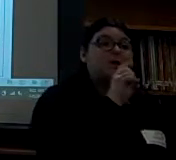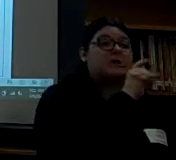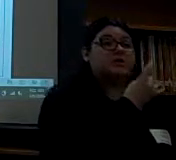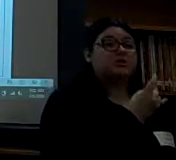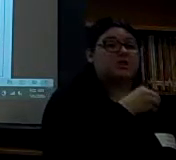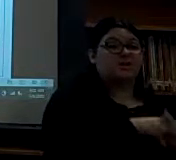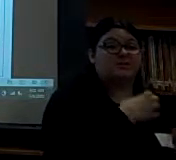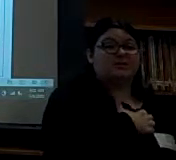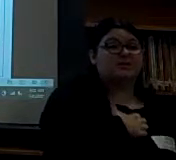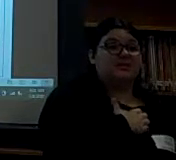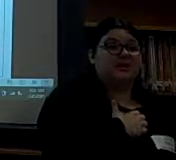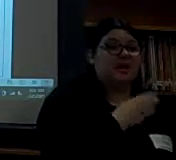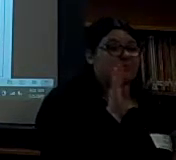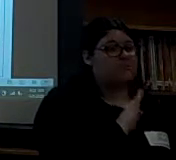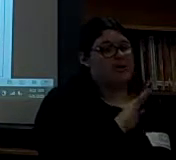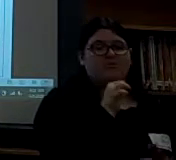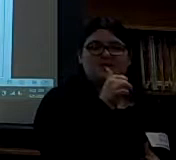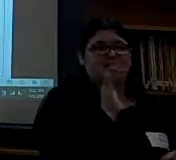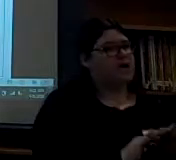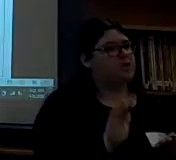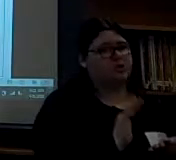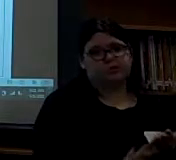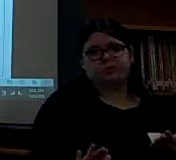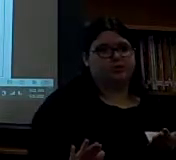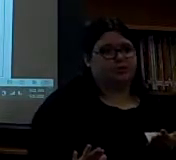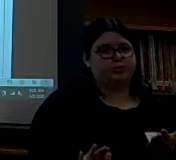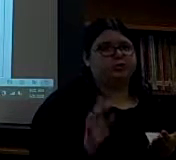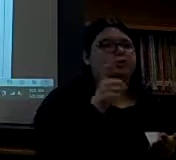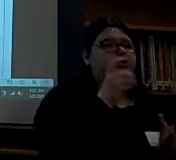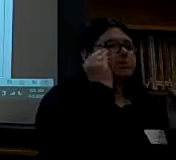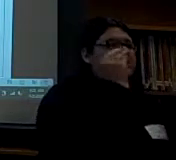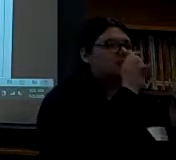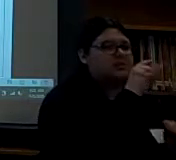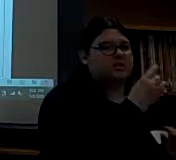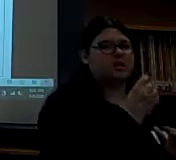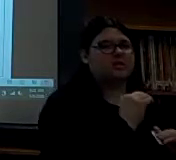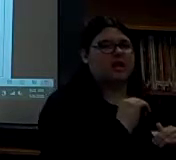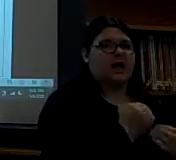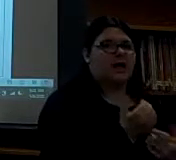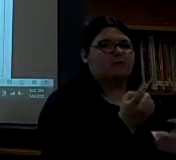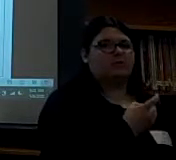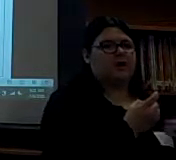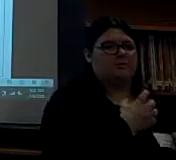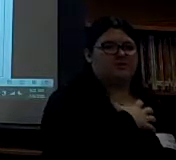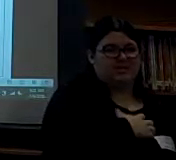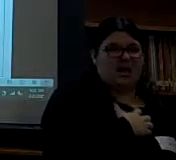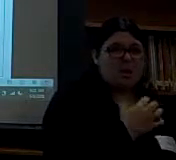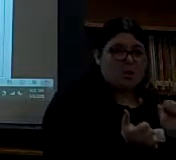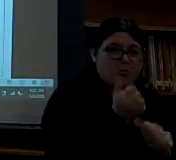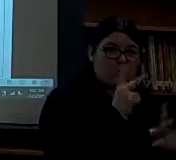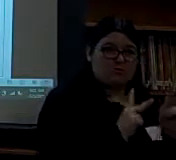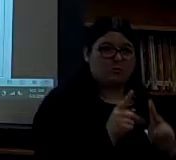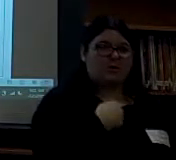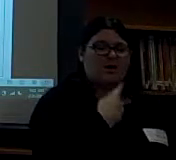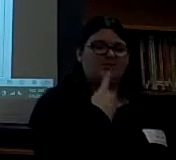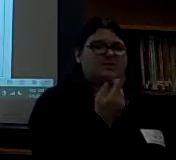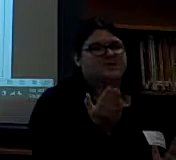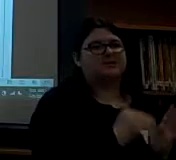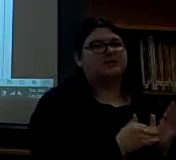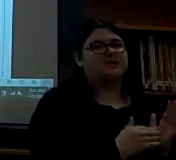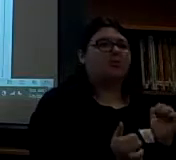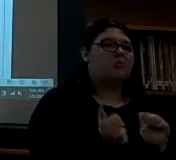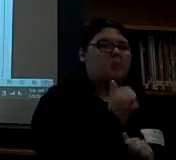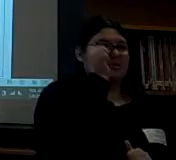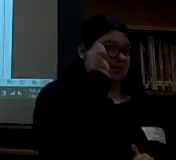is excused. It is not. We actually need to teach kids how to deal with yuck, but most people, and I would again say that this is